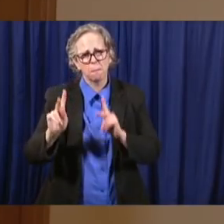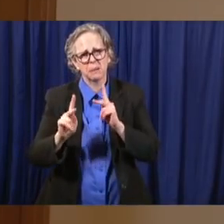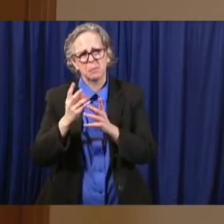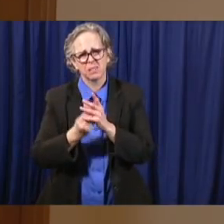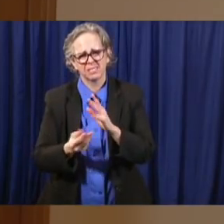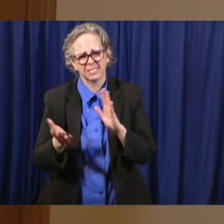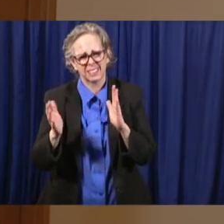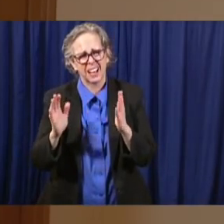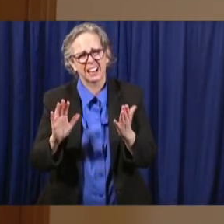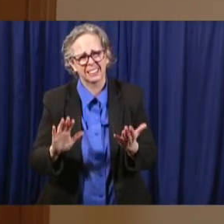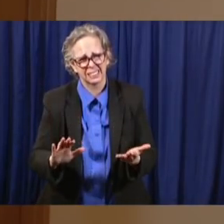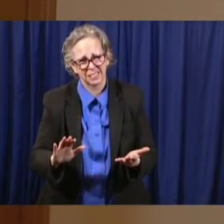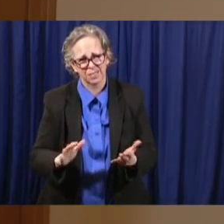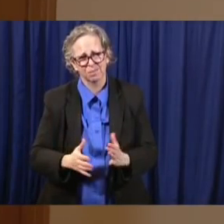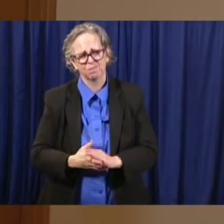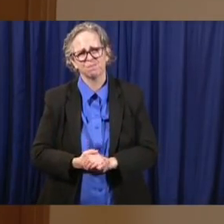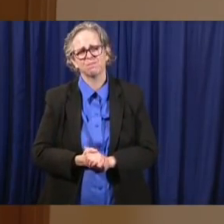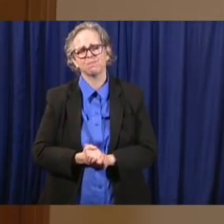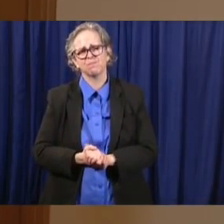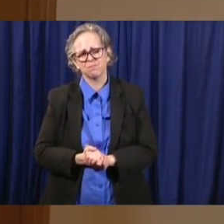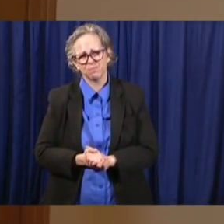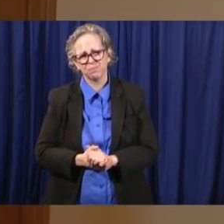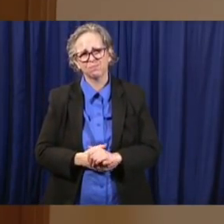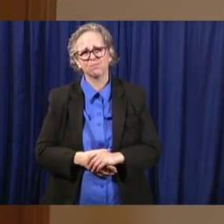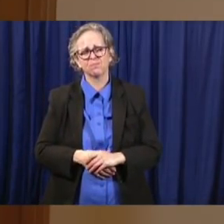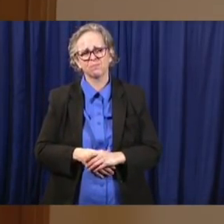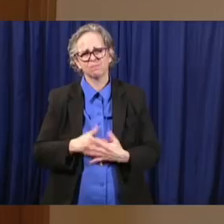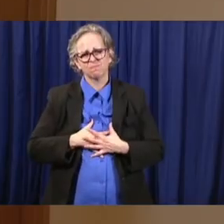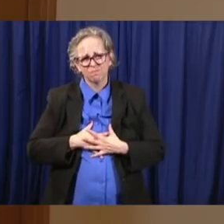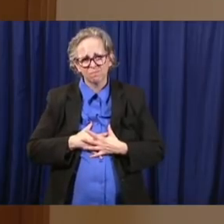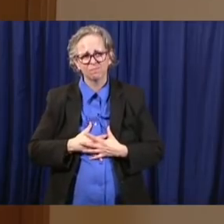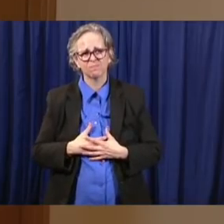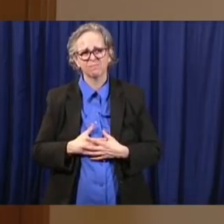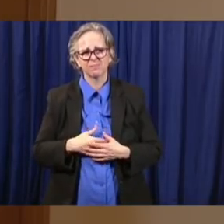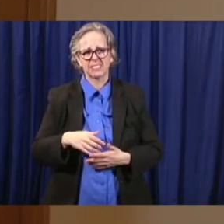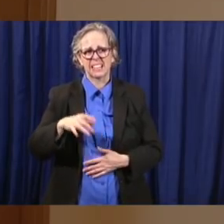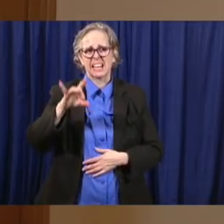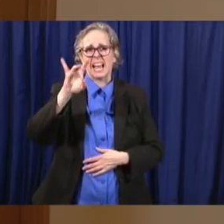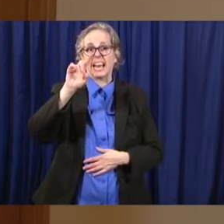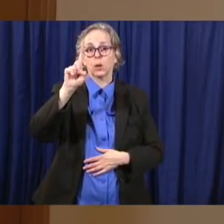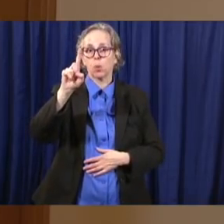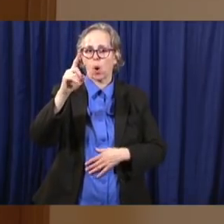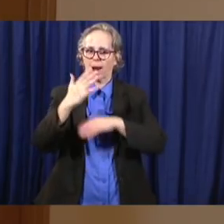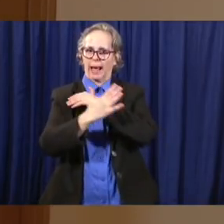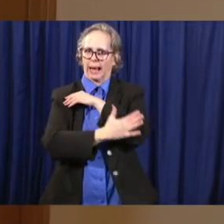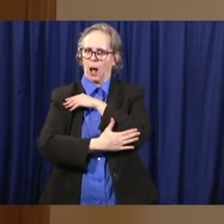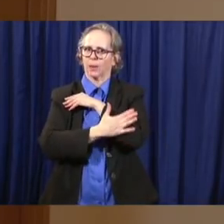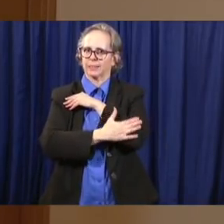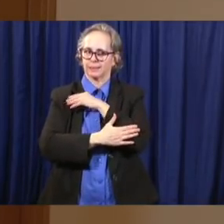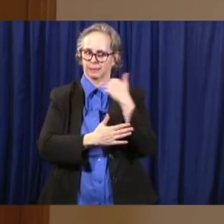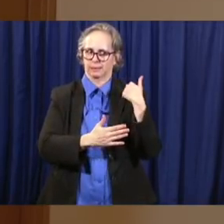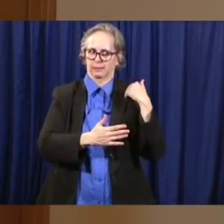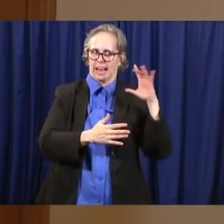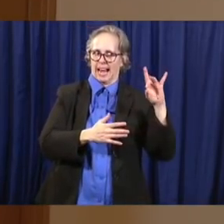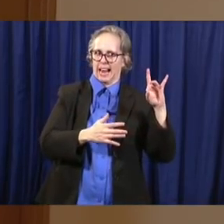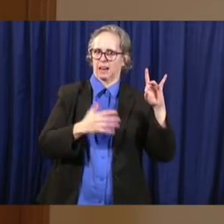of Ohio, and we have cases in 81 counties. Next slide.